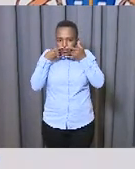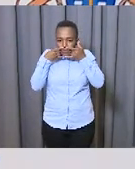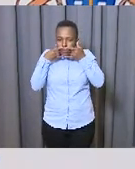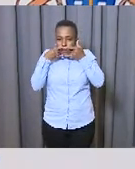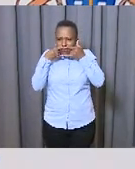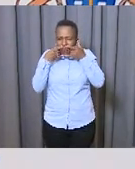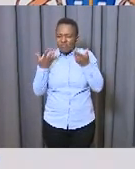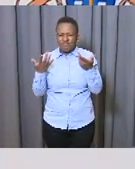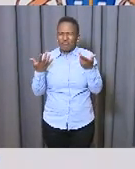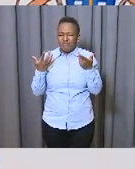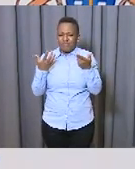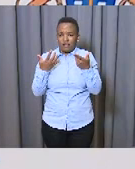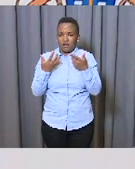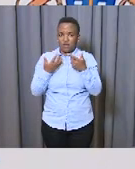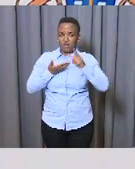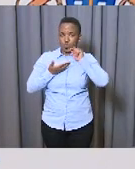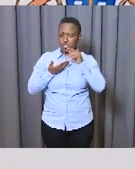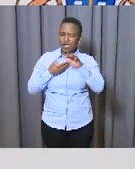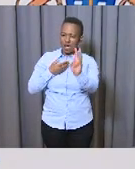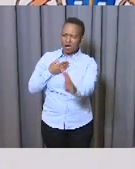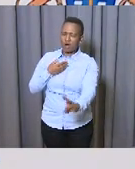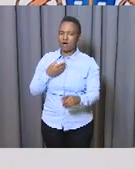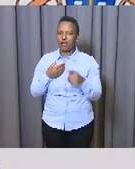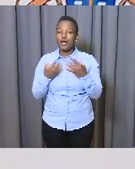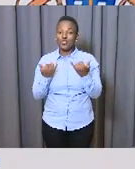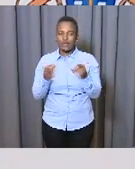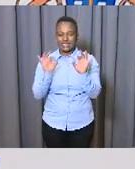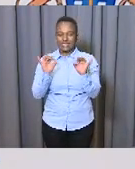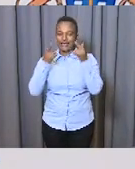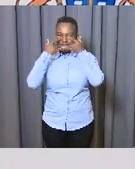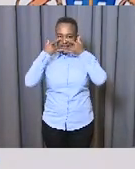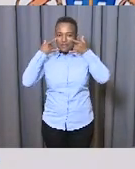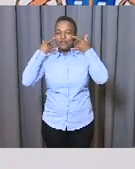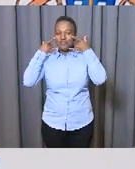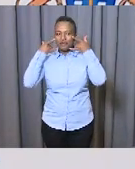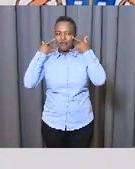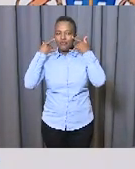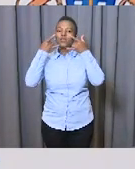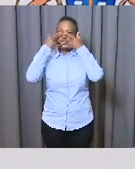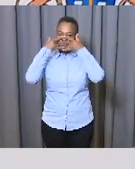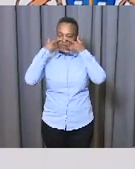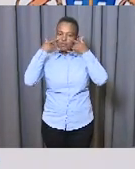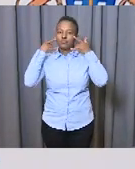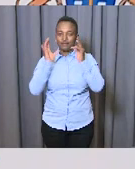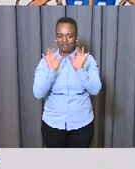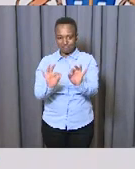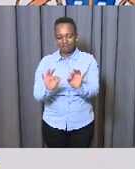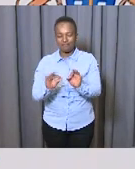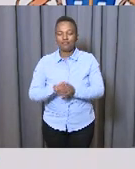the nose. Today, I have a proper mask, which covers my full nose.